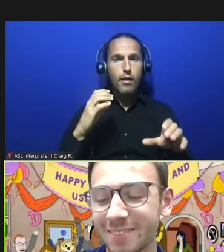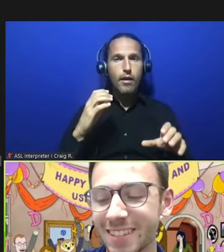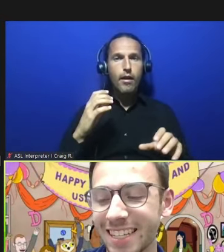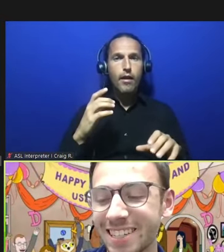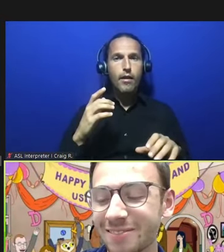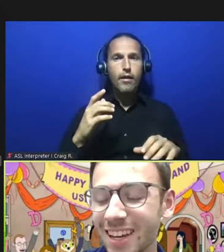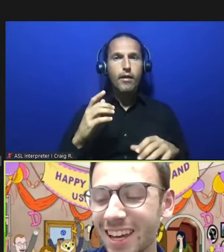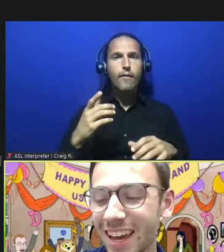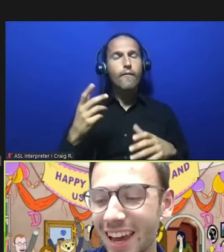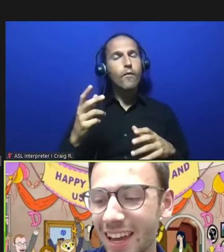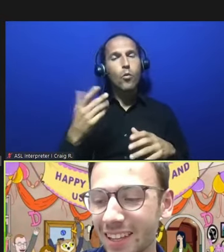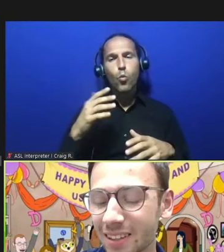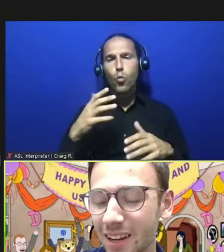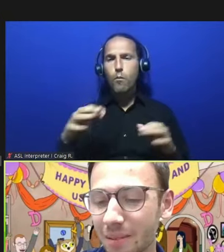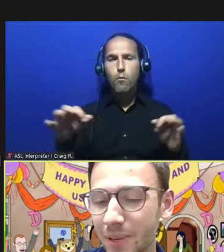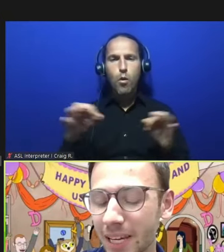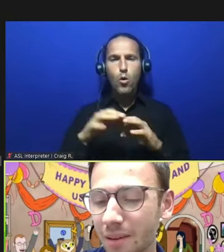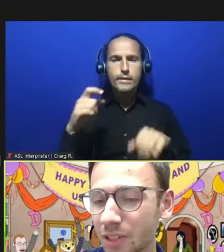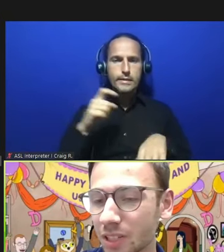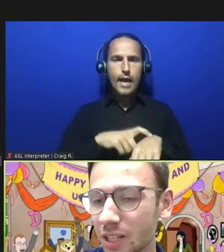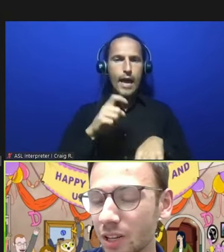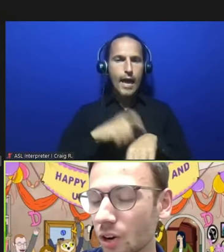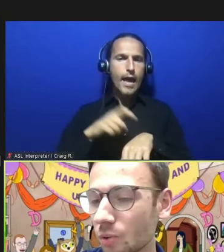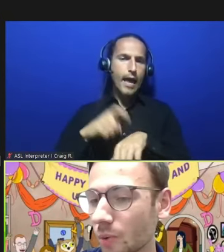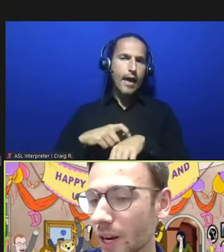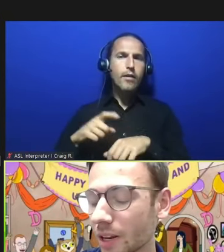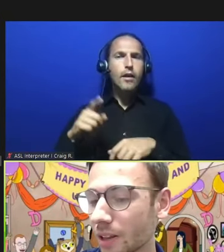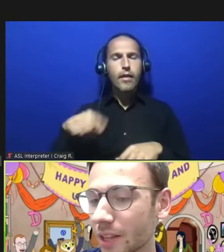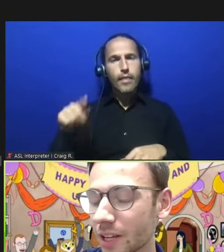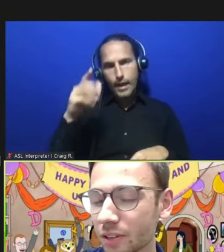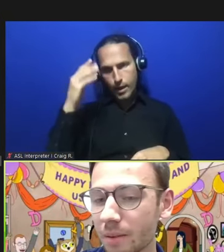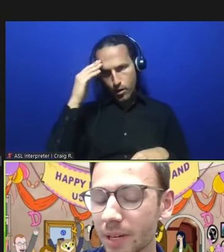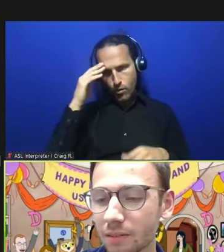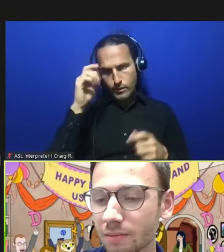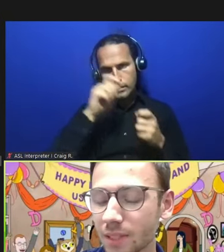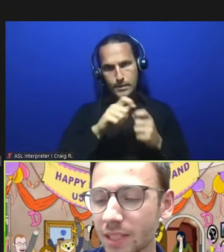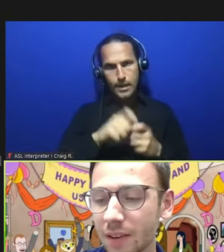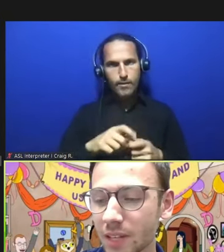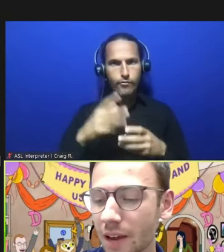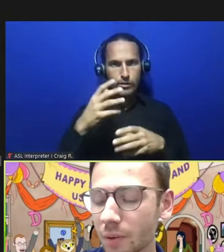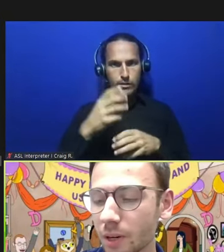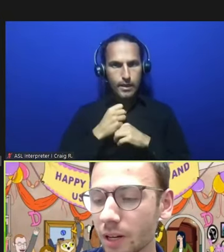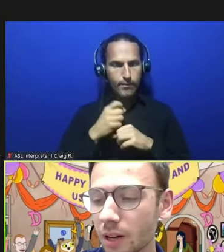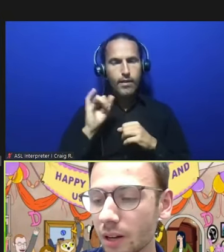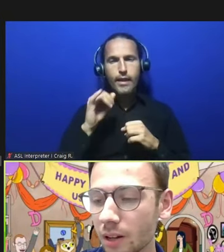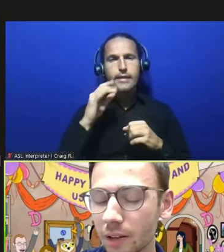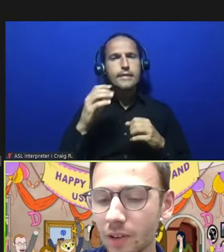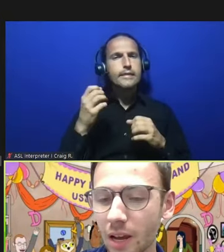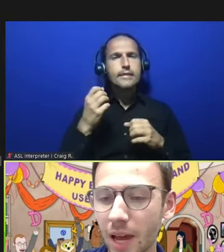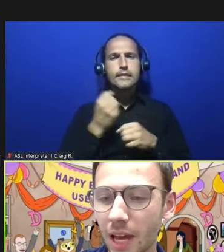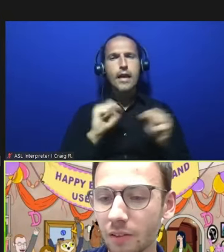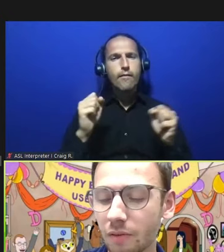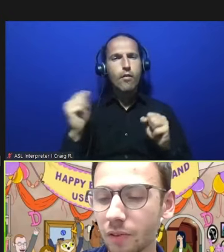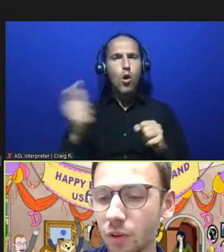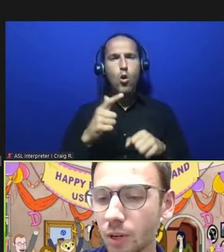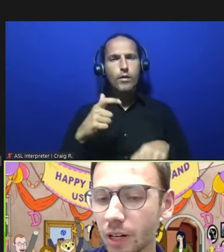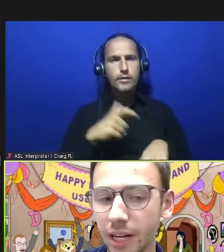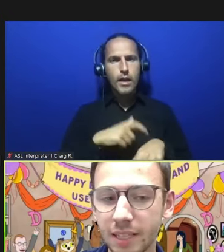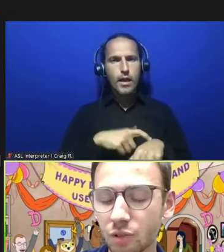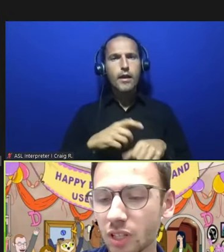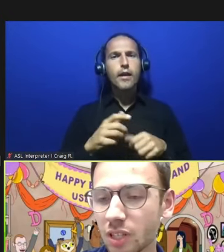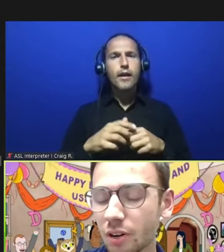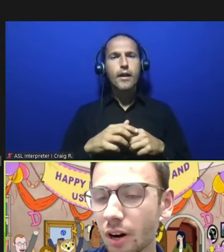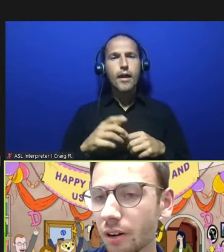very time-sensitive, and being able to know when things are coming saves everyone a lot of time, and the